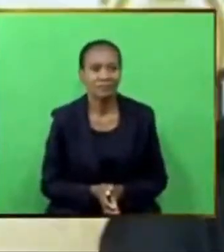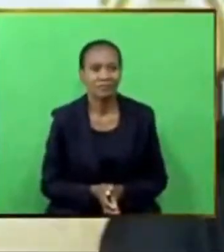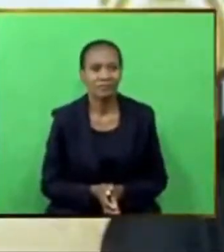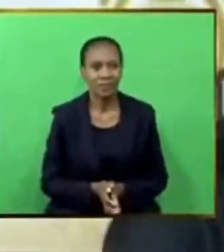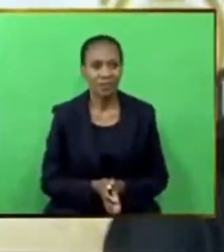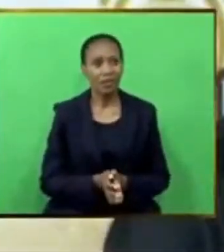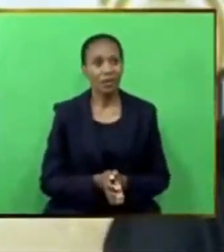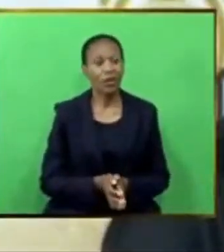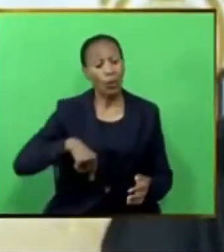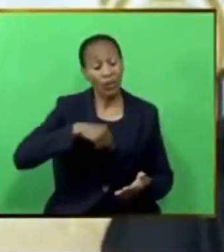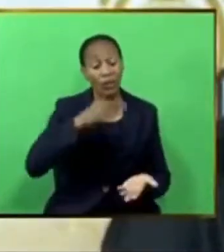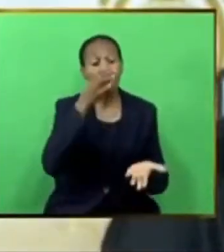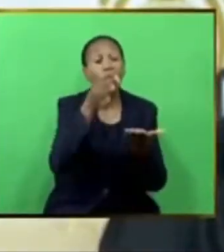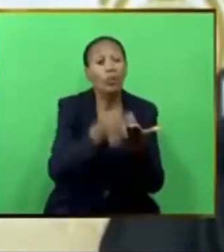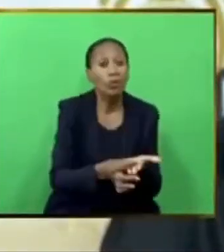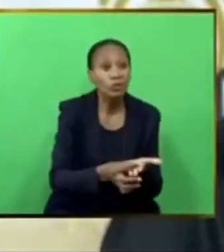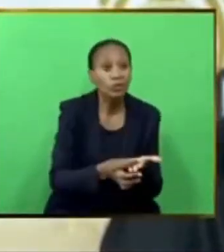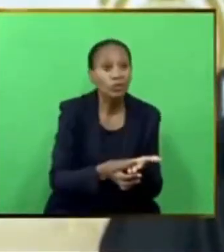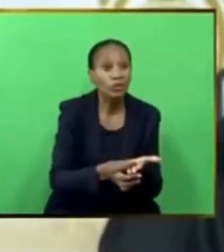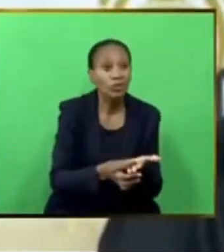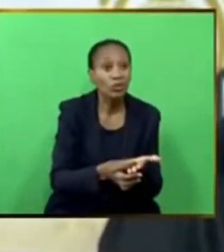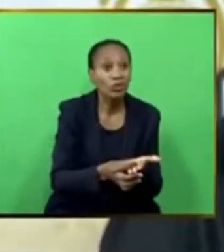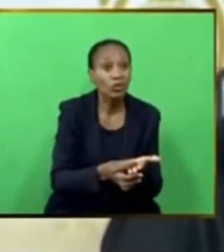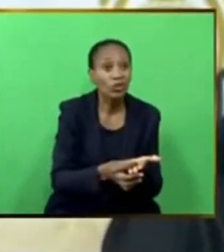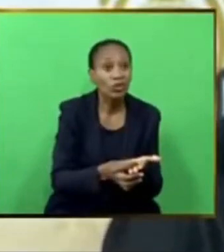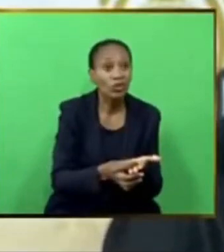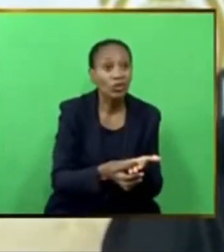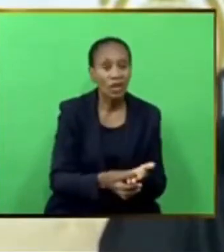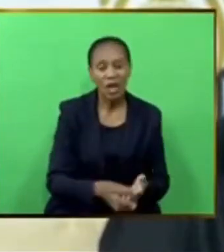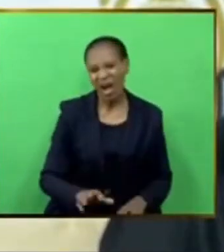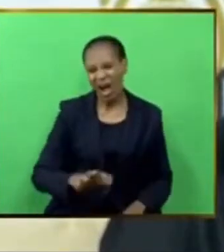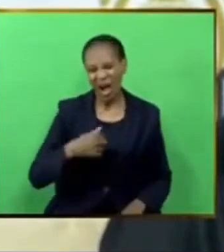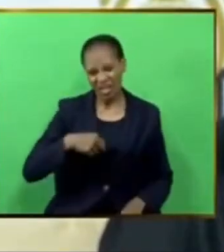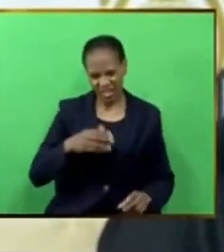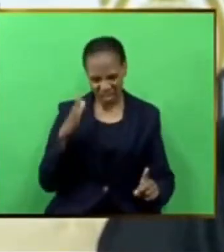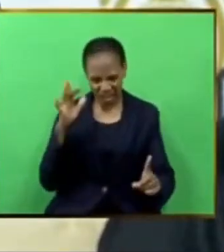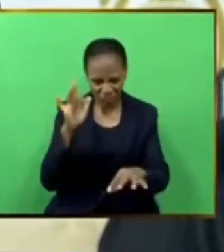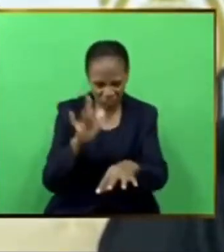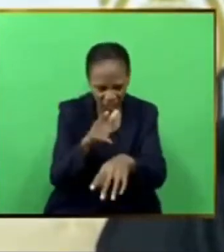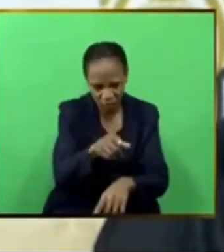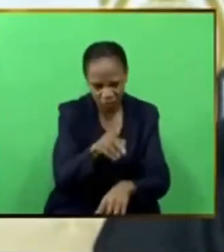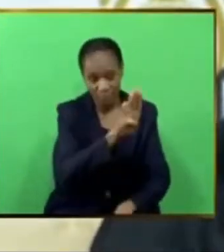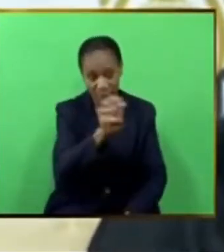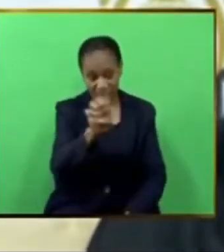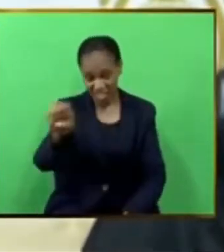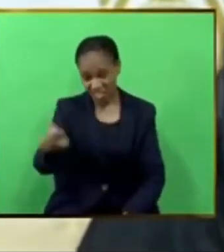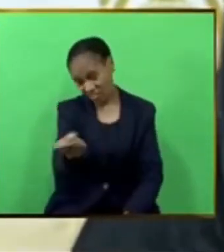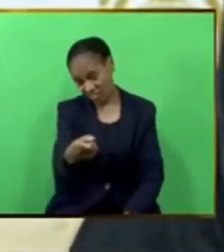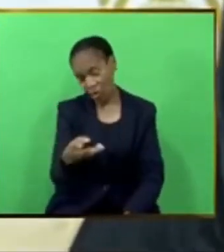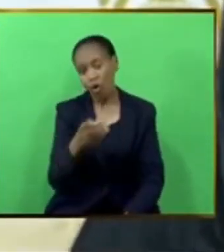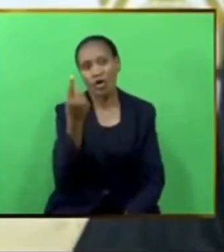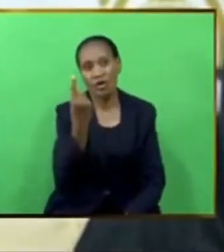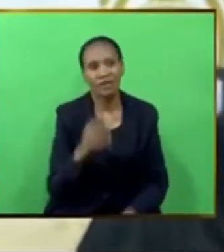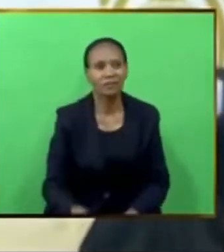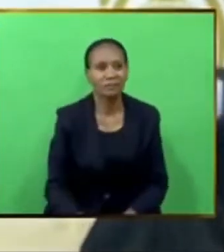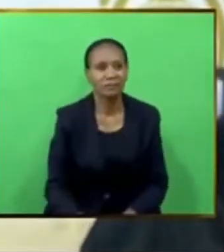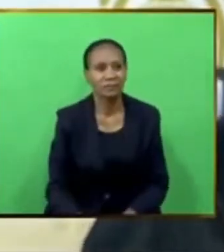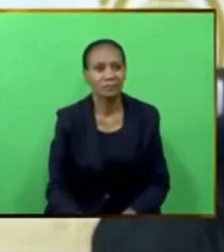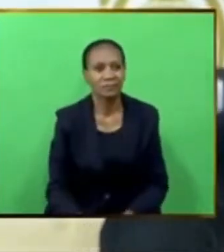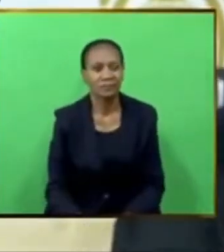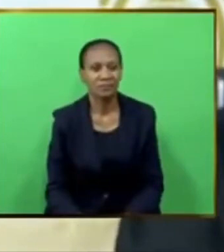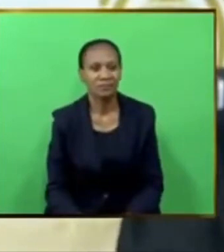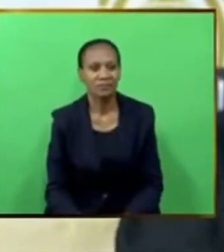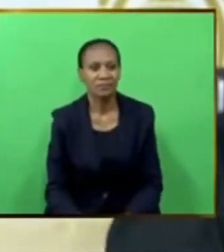We're also proposing to no sbeto BE apho basinganxa. Ku whiskey